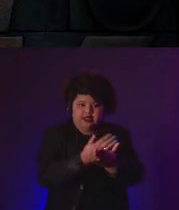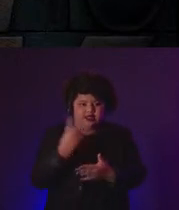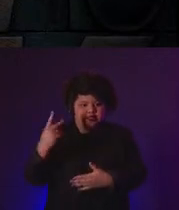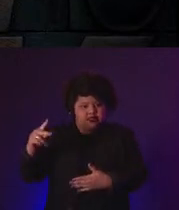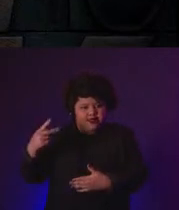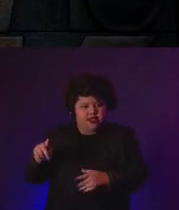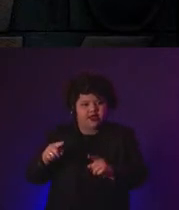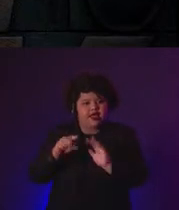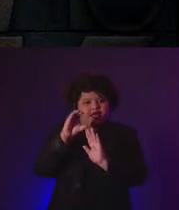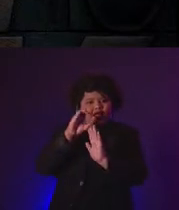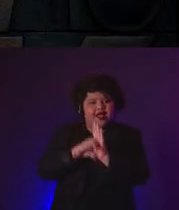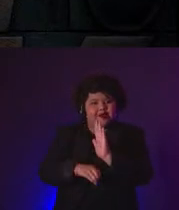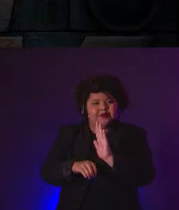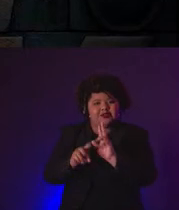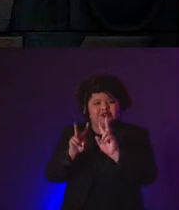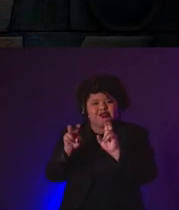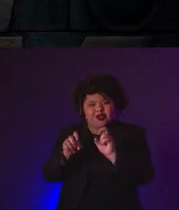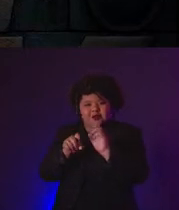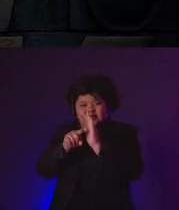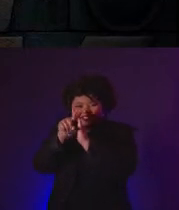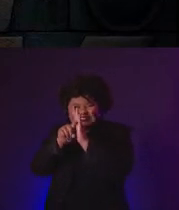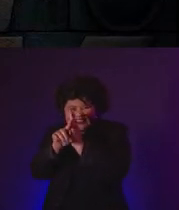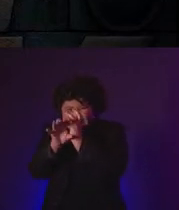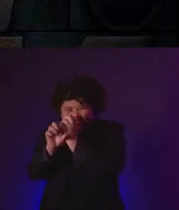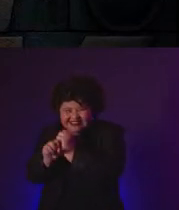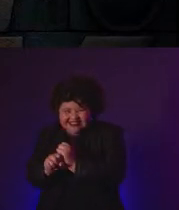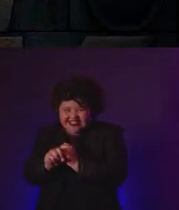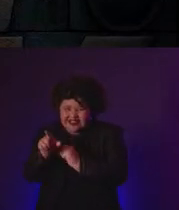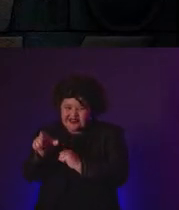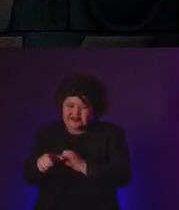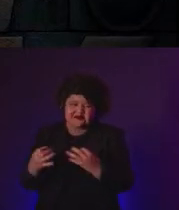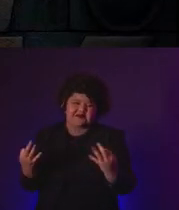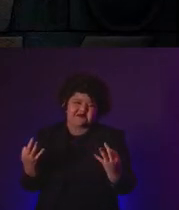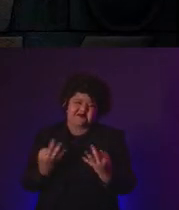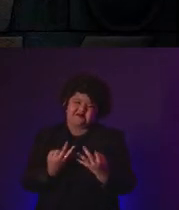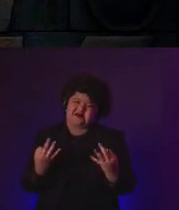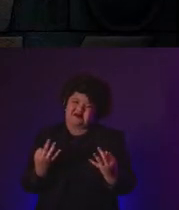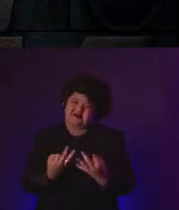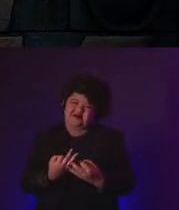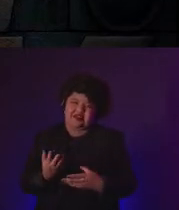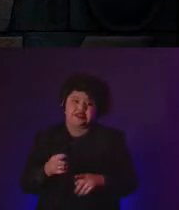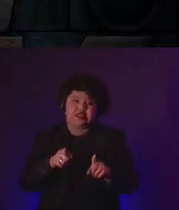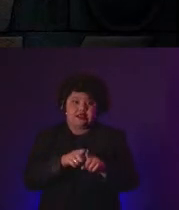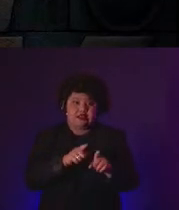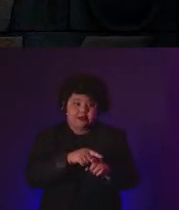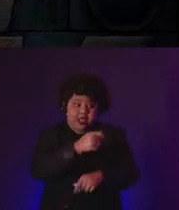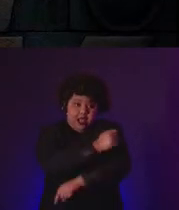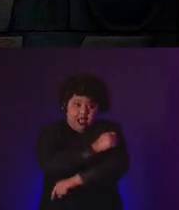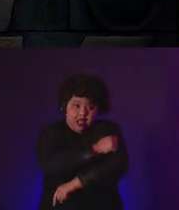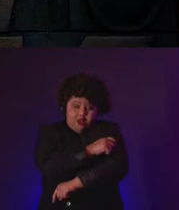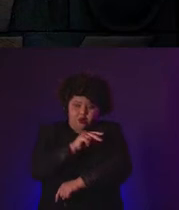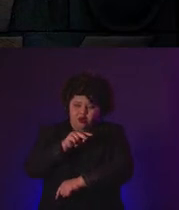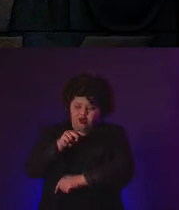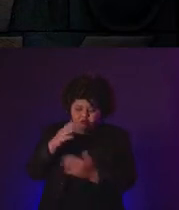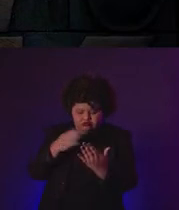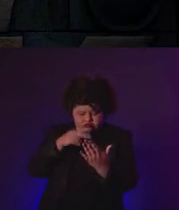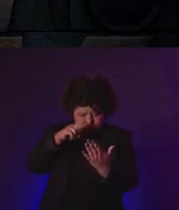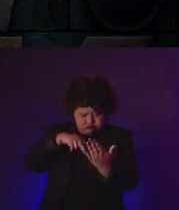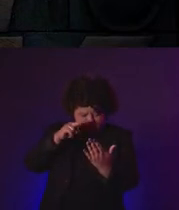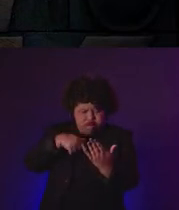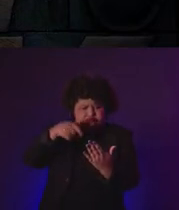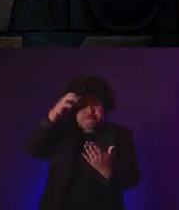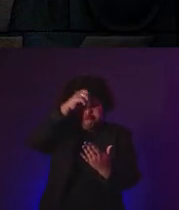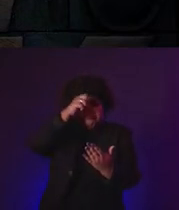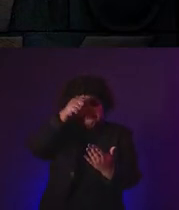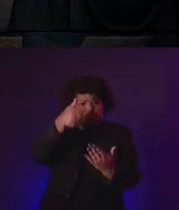ever been written. Just perfect. And my students got it and understood it. So, Phil, you have